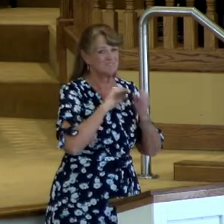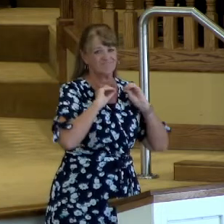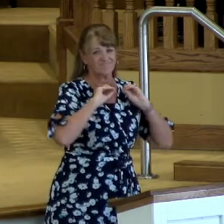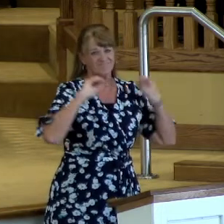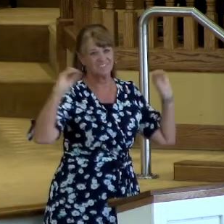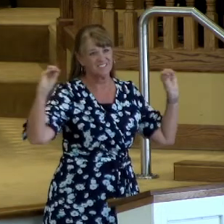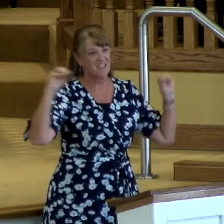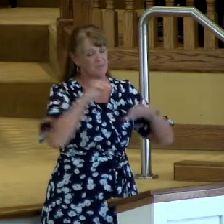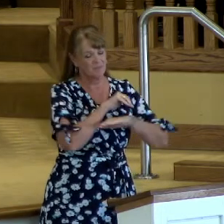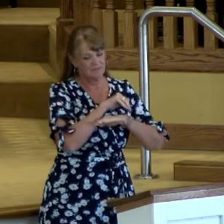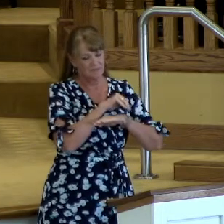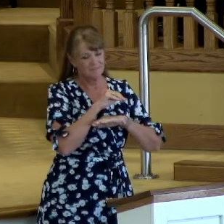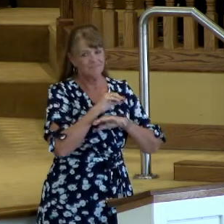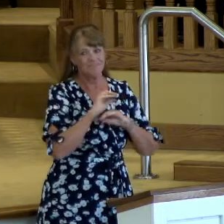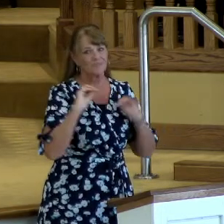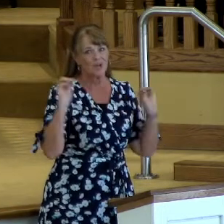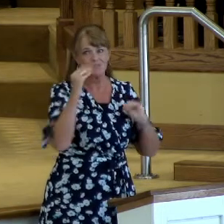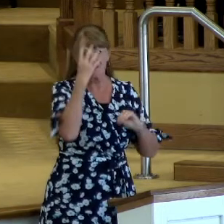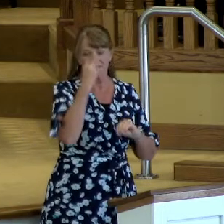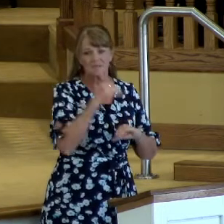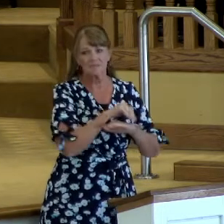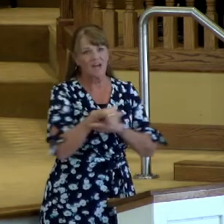to know you're near?